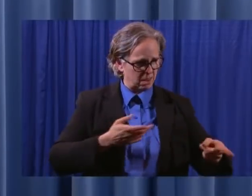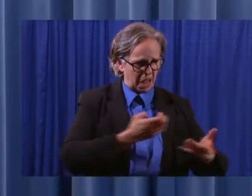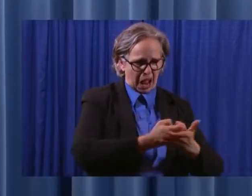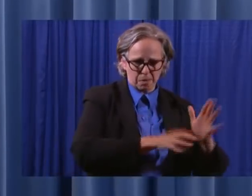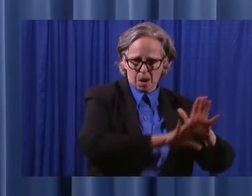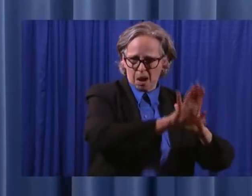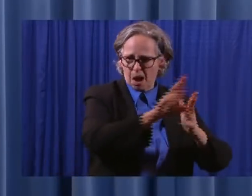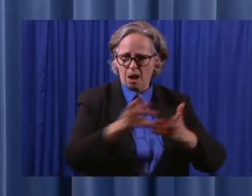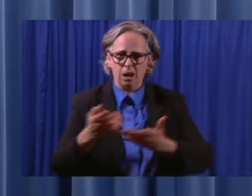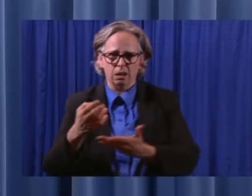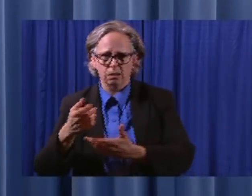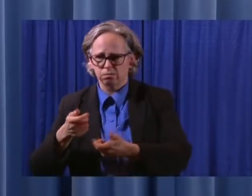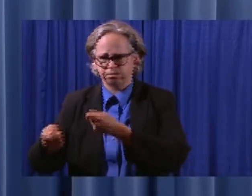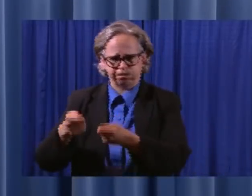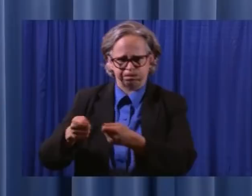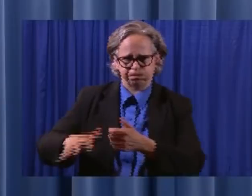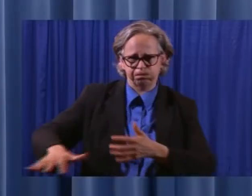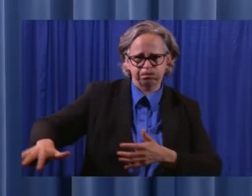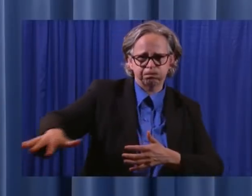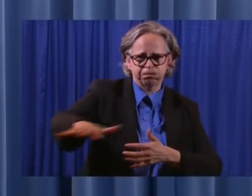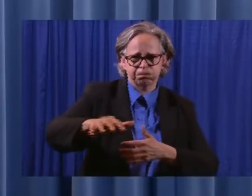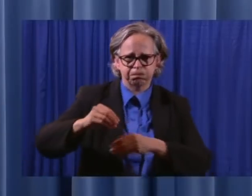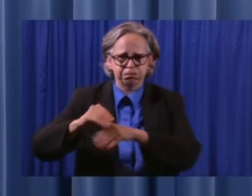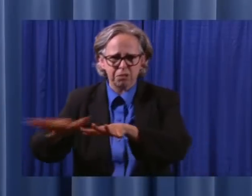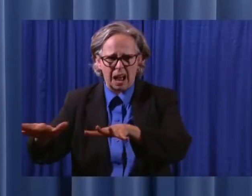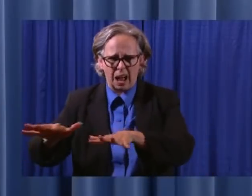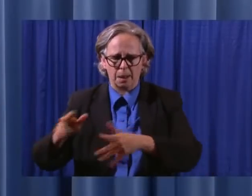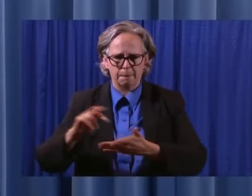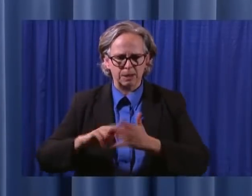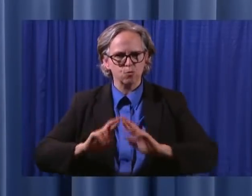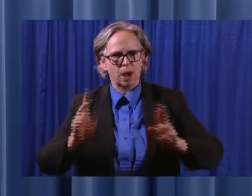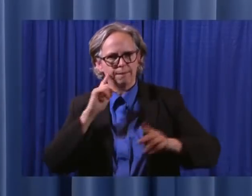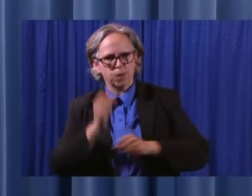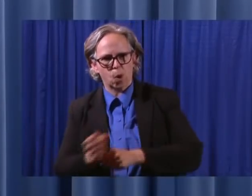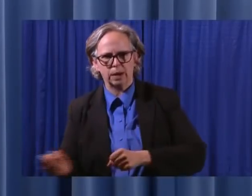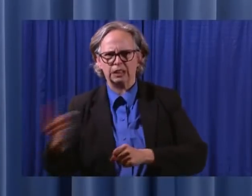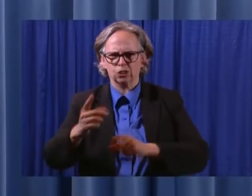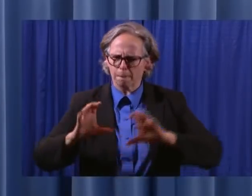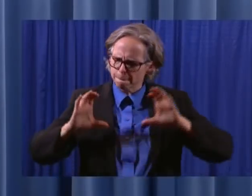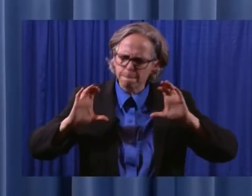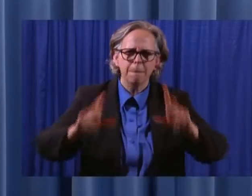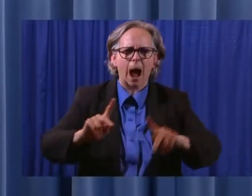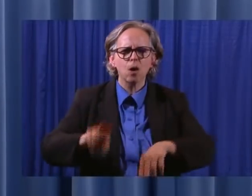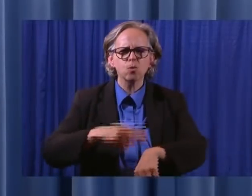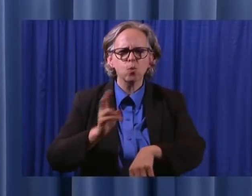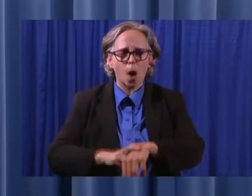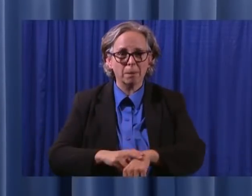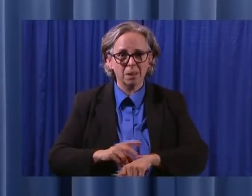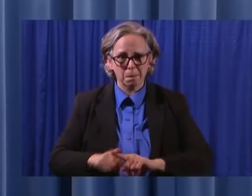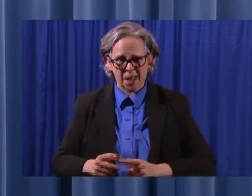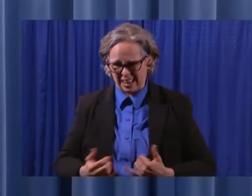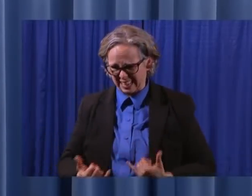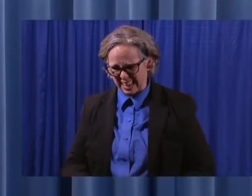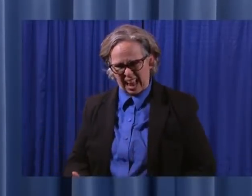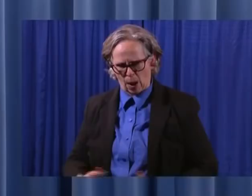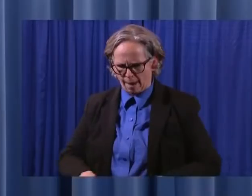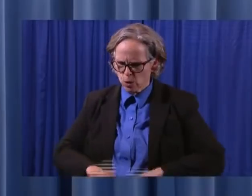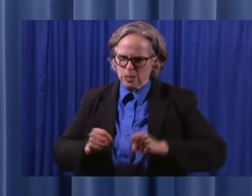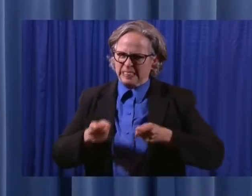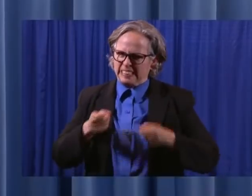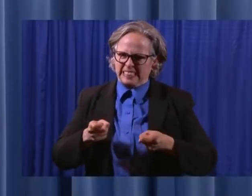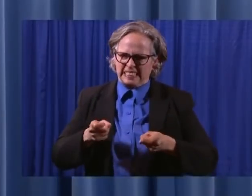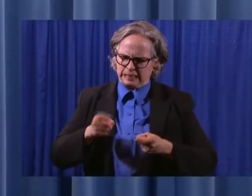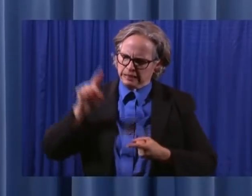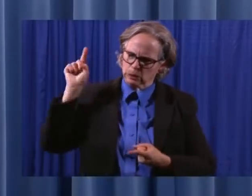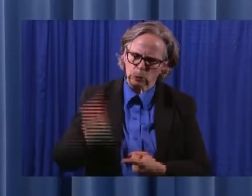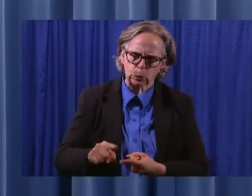another Christmas and whatever we celebrate, but we've got to keep this virus down. And what you're seeing in Cincinnati, what you're